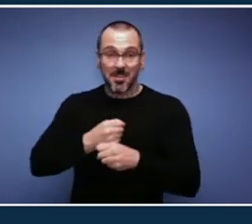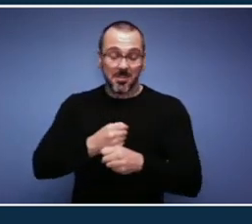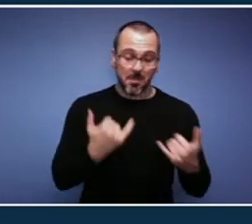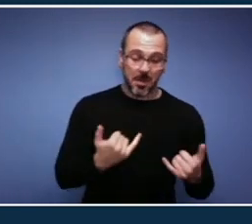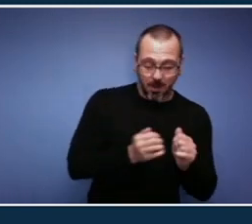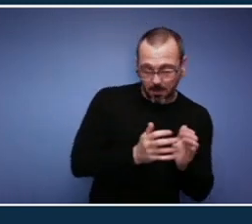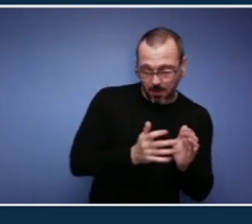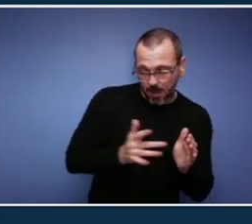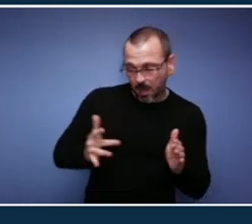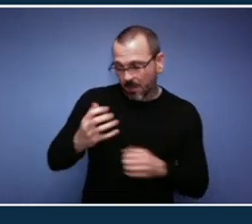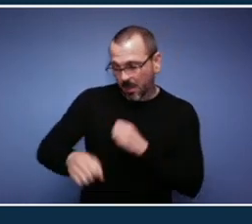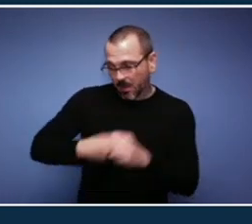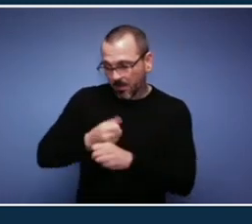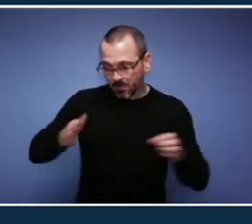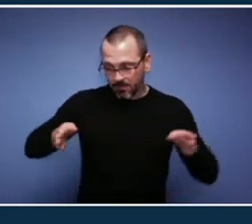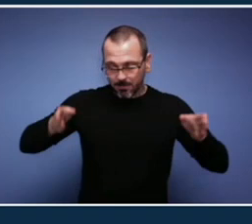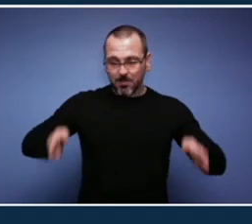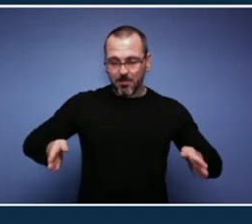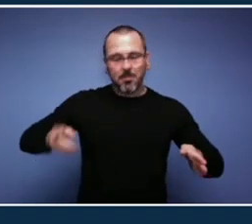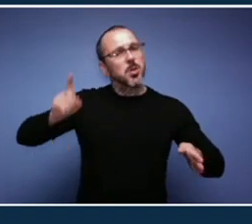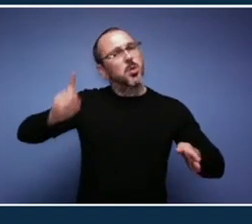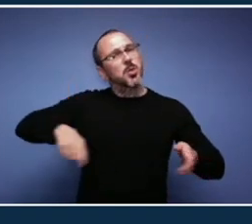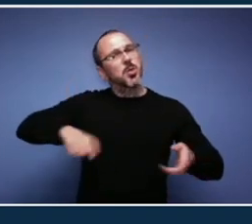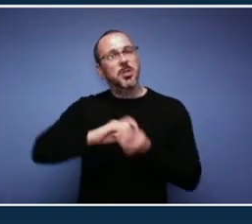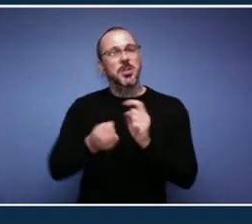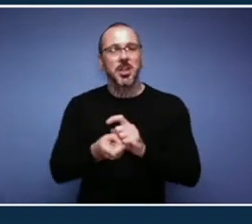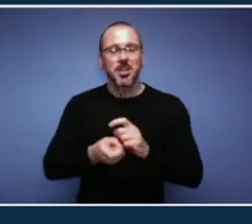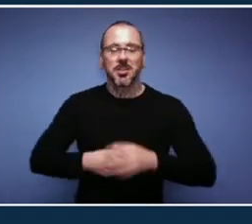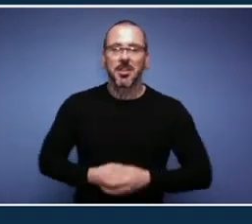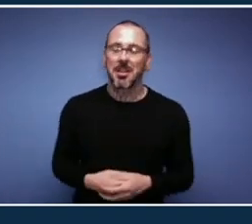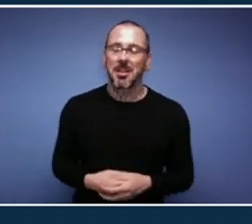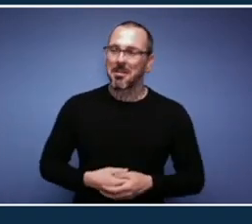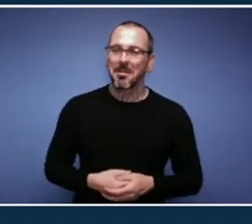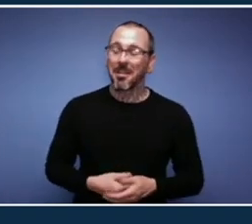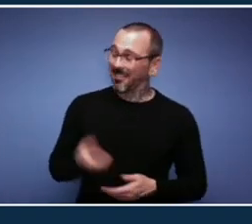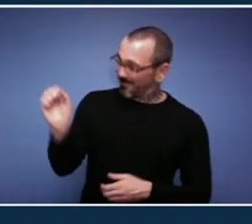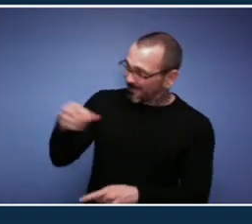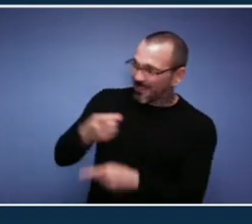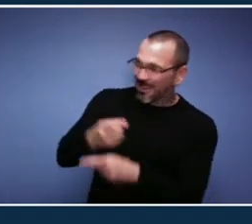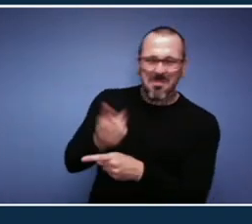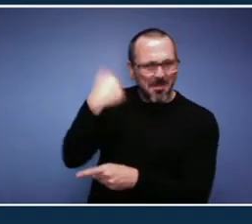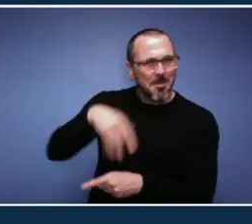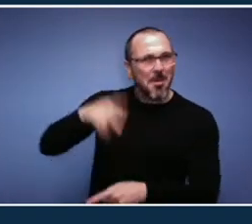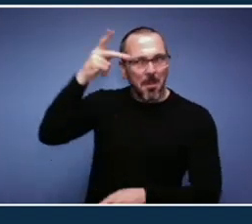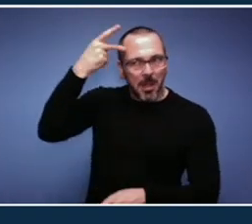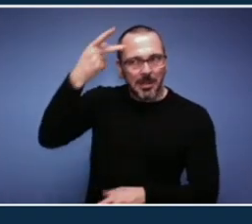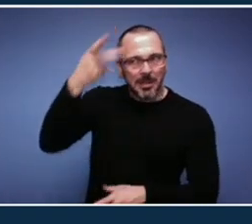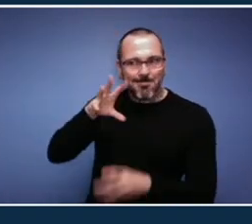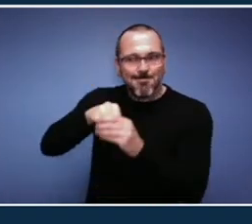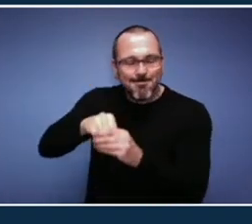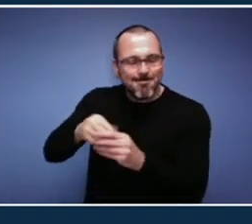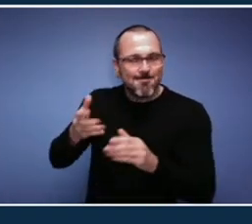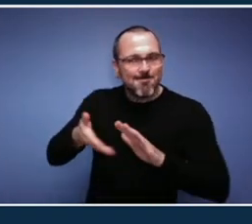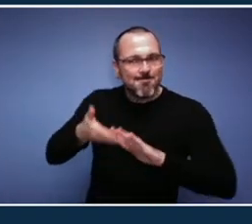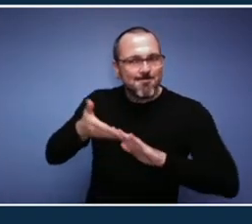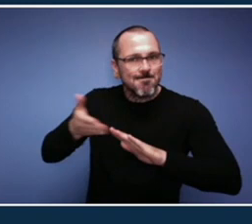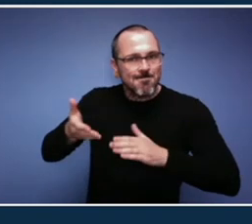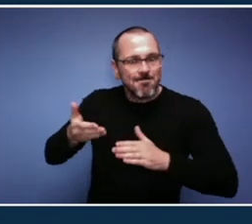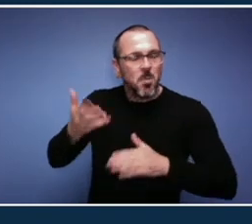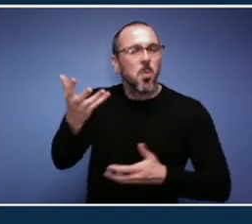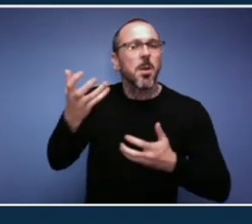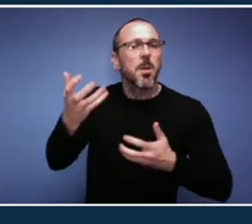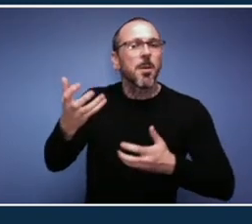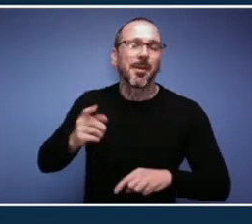for politics, but apparently I'm busy for the next 5 years. It's going to require a complete overhaul of the